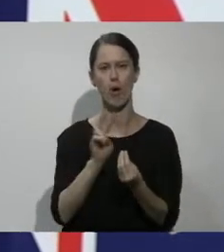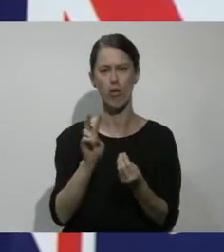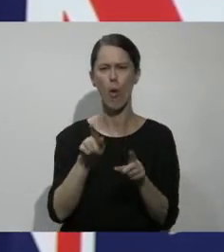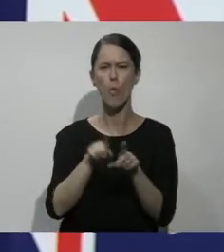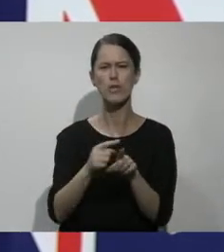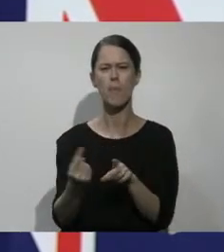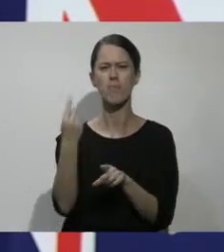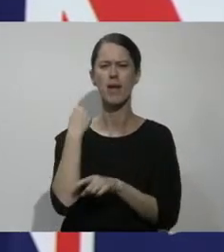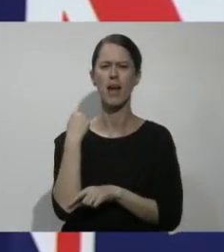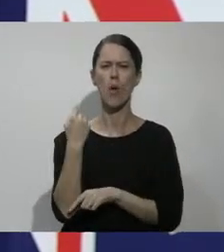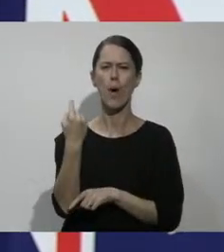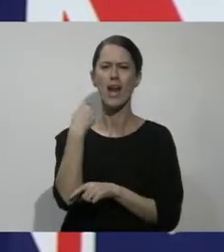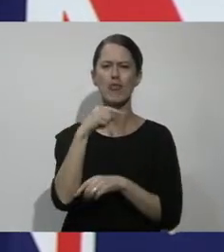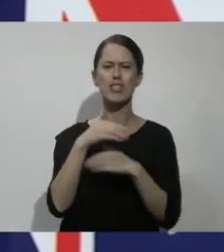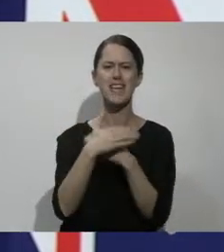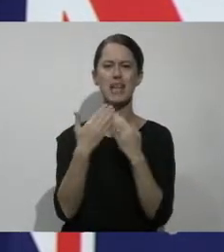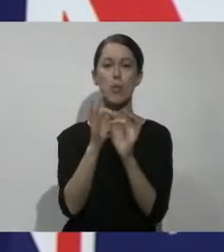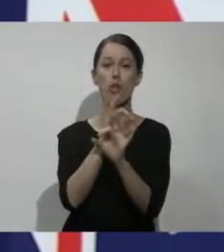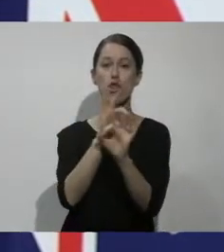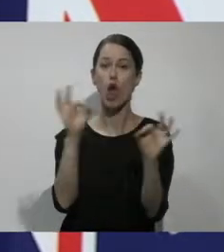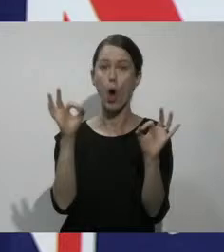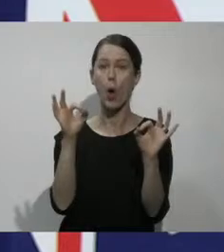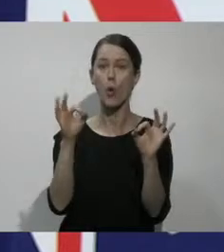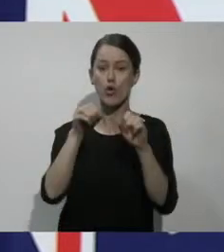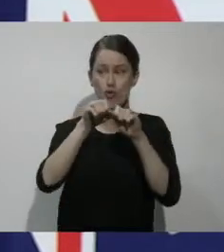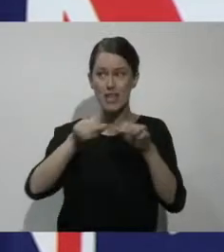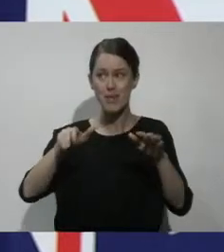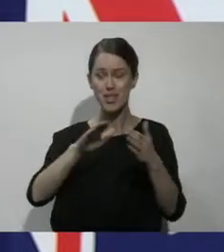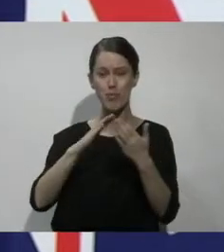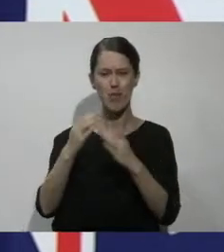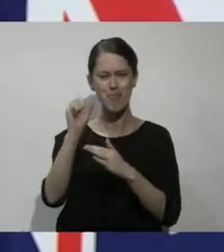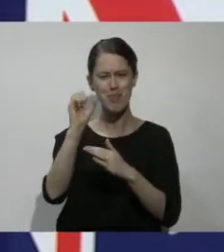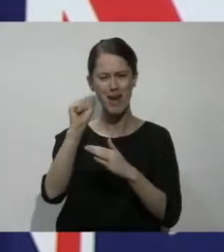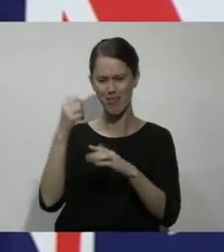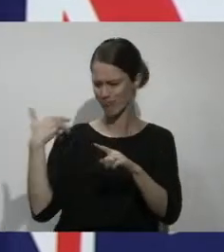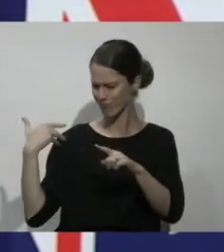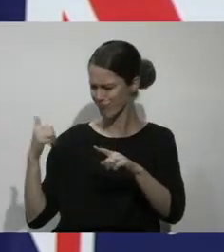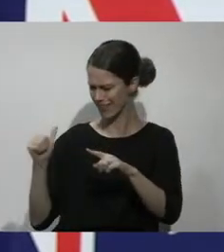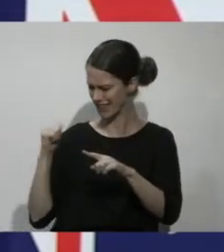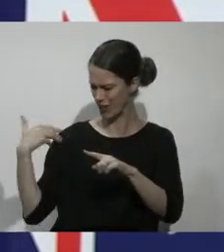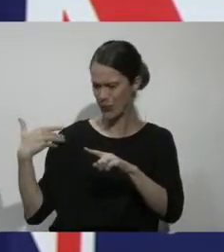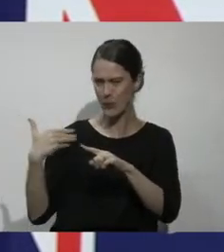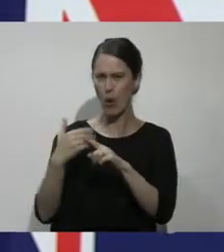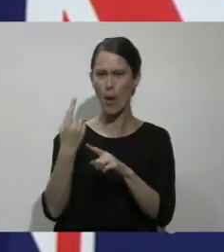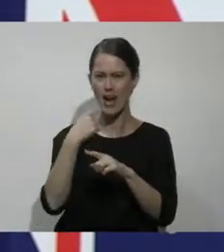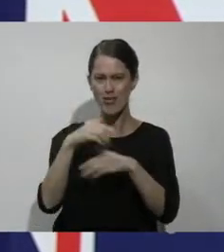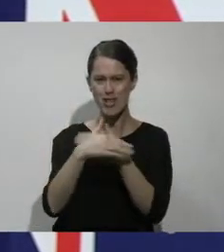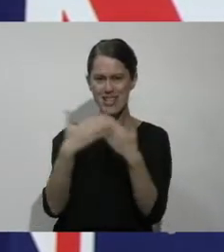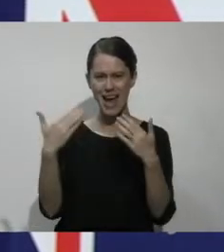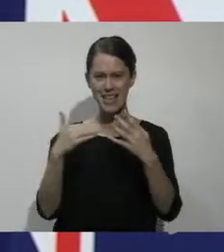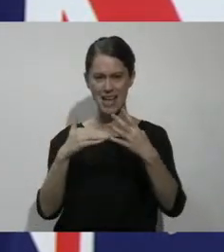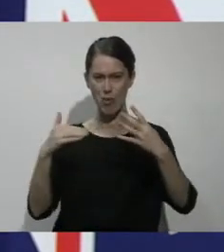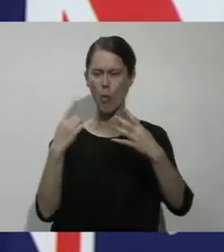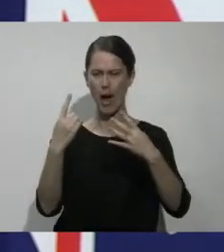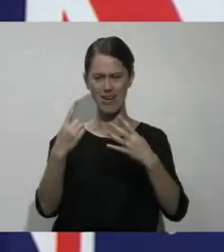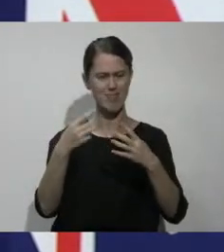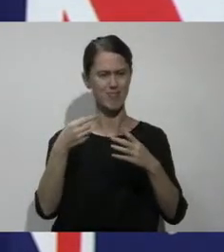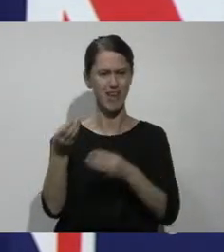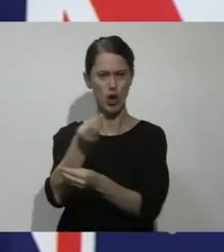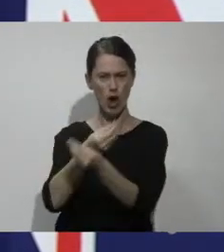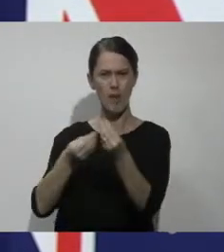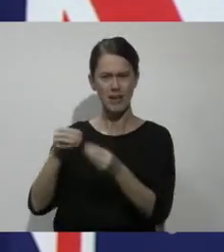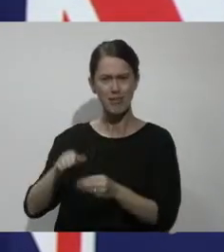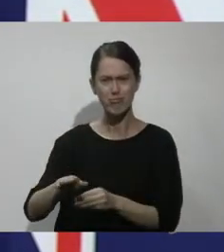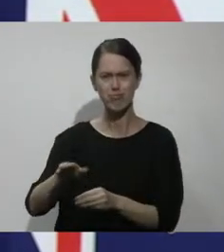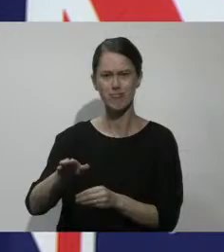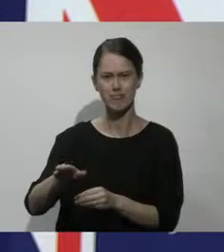had without community transmission when we moved to level 1, that we did do well relative to the rest of the world. I'll just take a couple more. Ben?